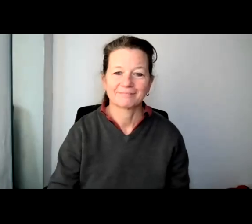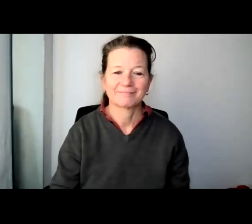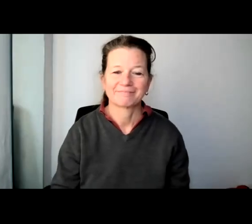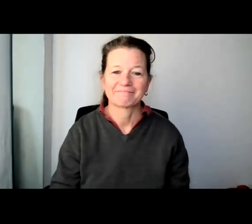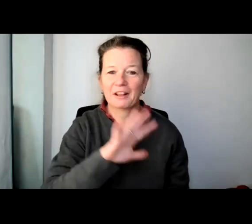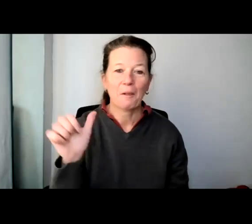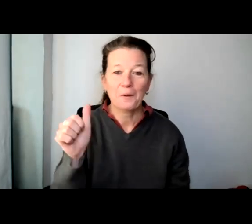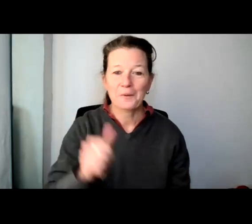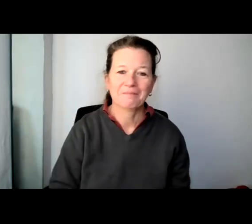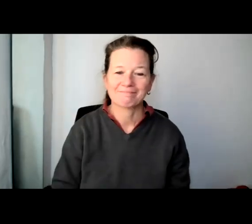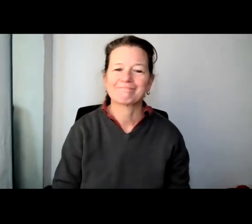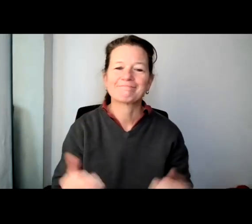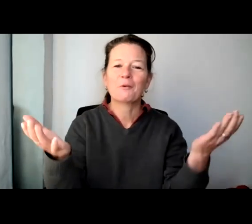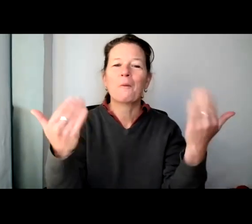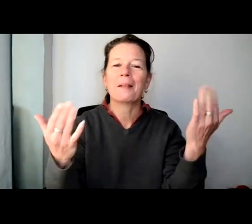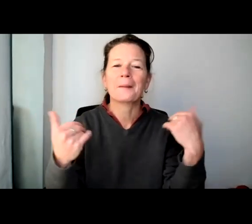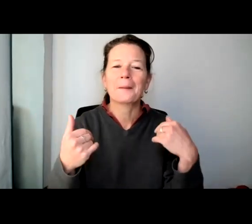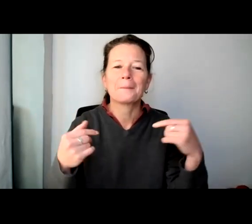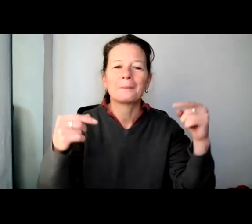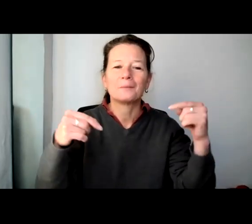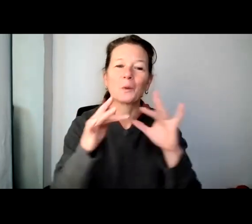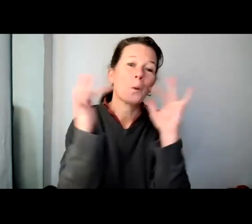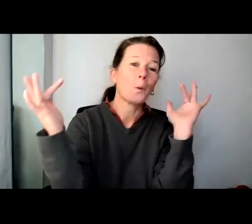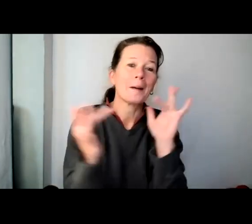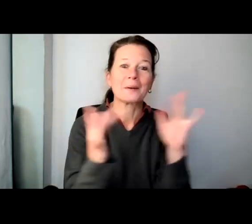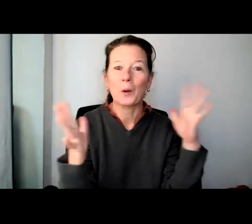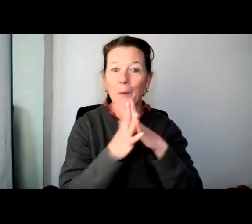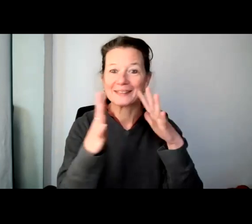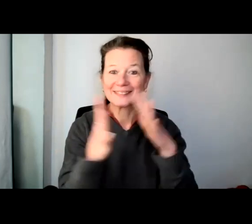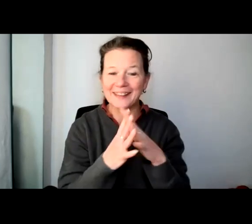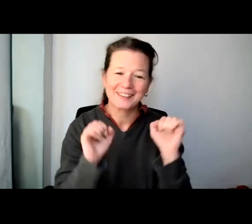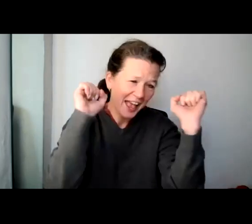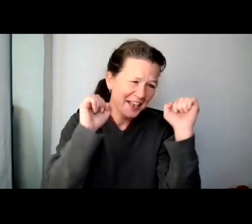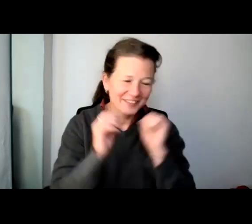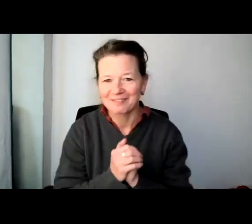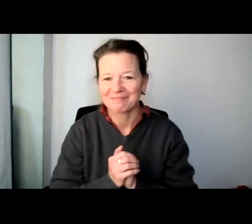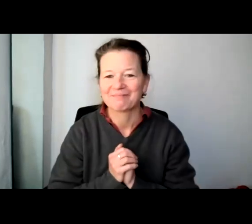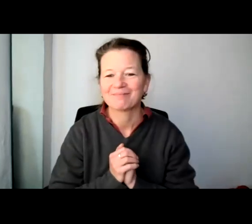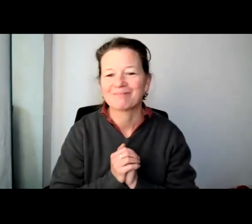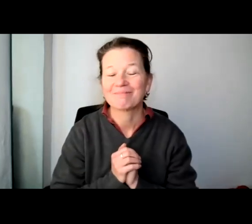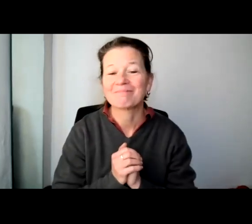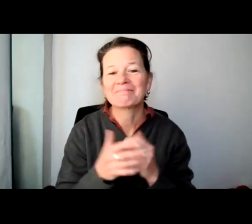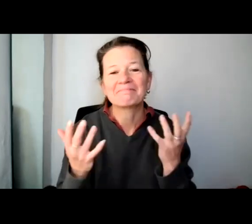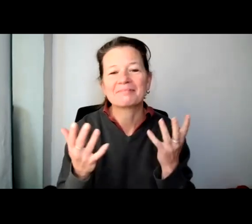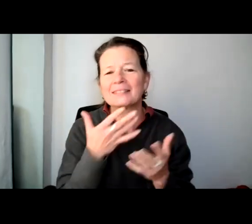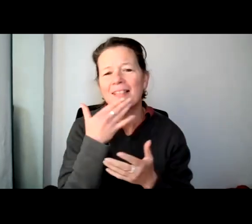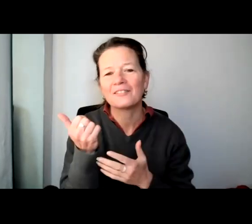Hello, welcome to Webinar Wednesday. Hey, it's